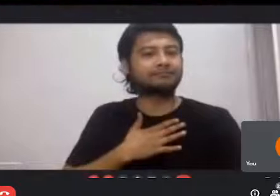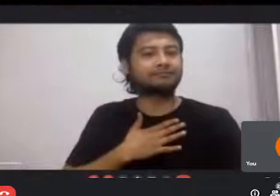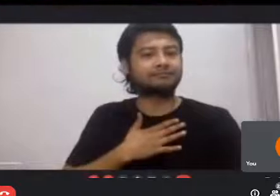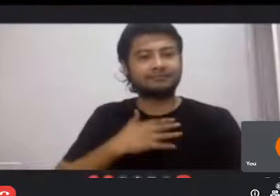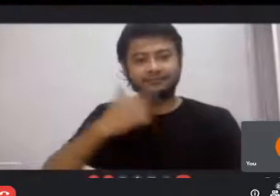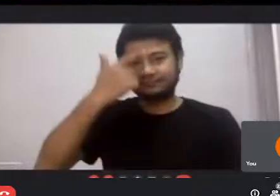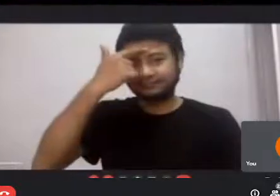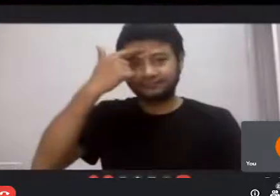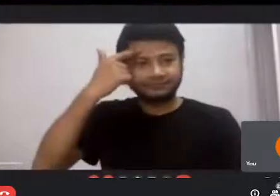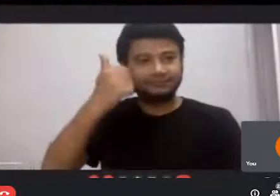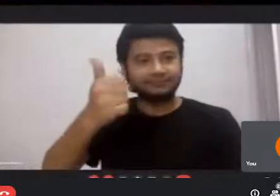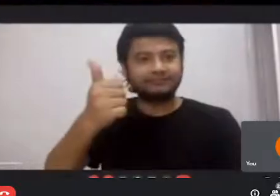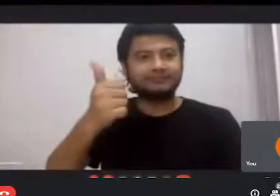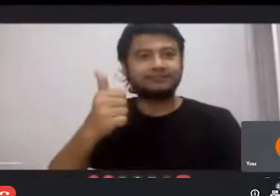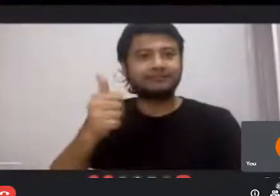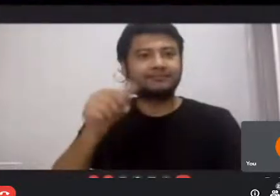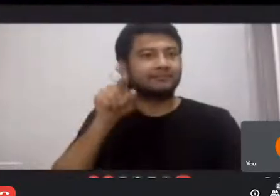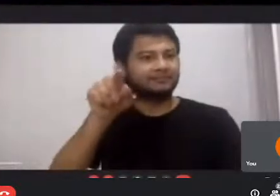doing.